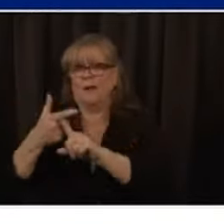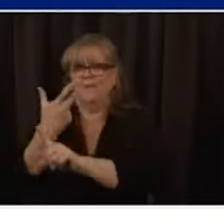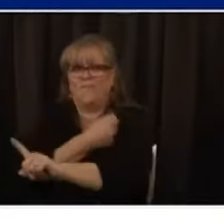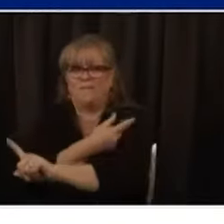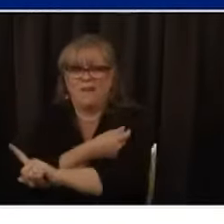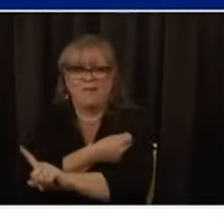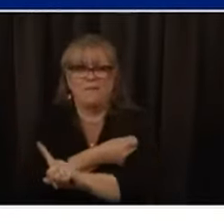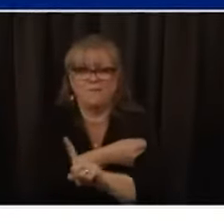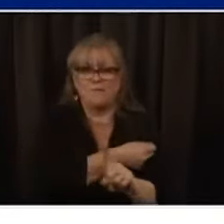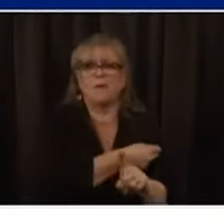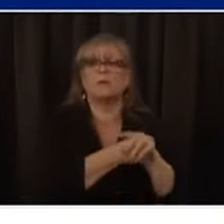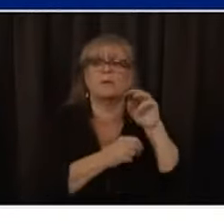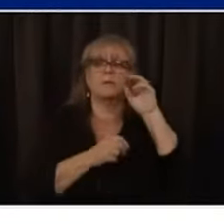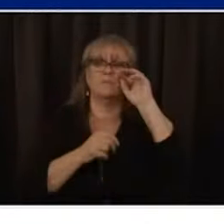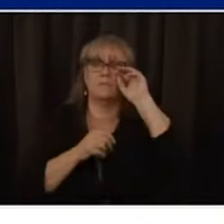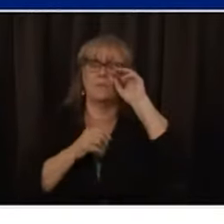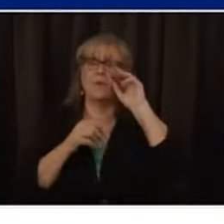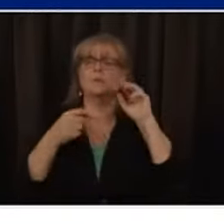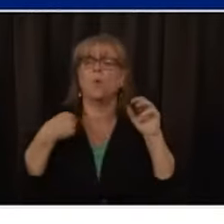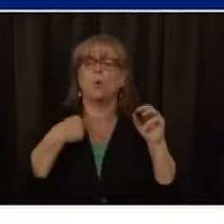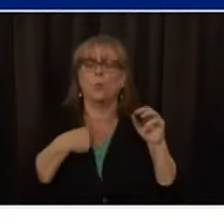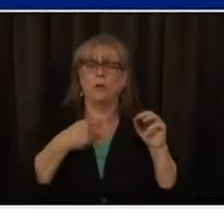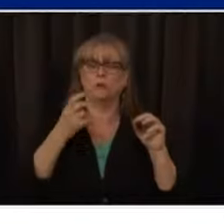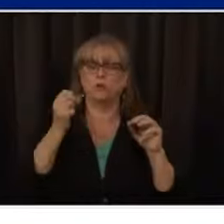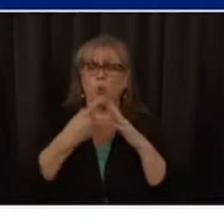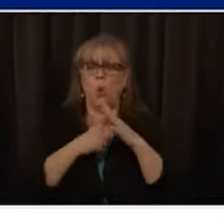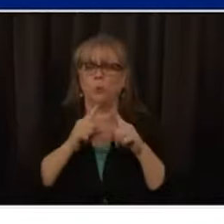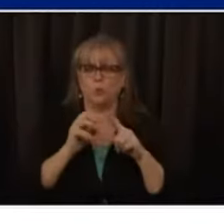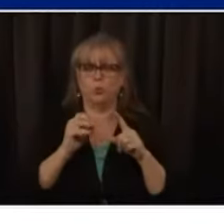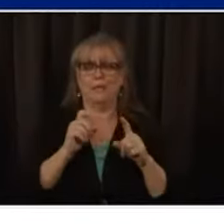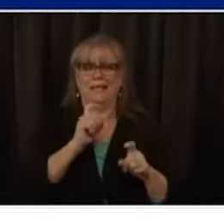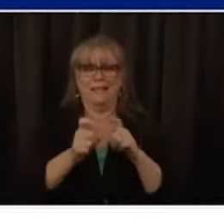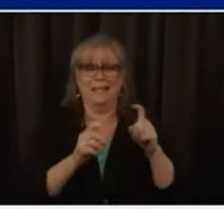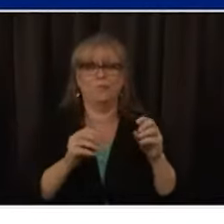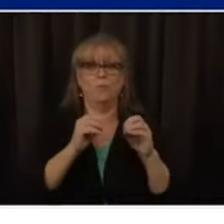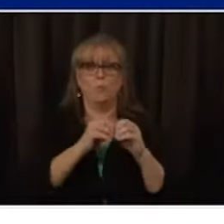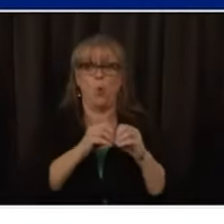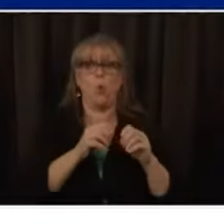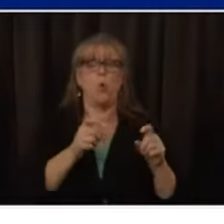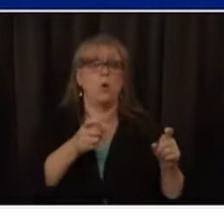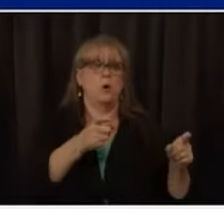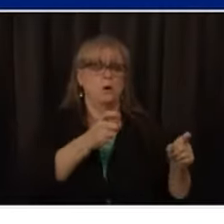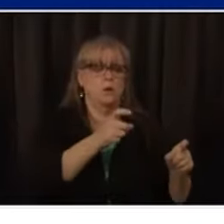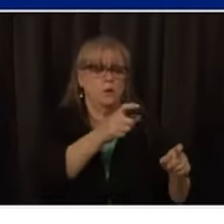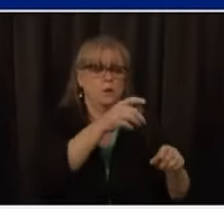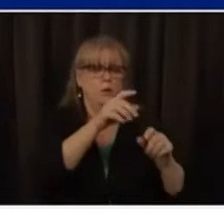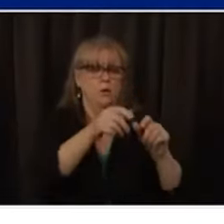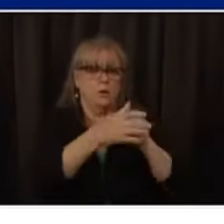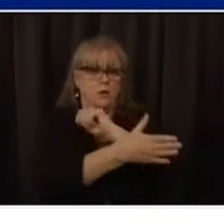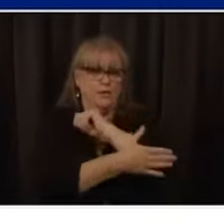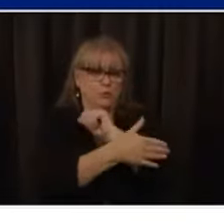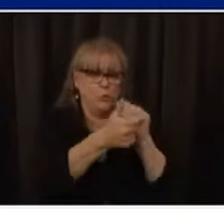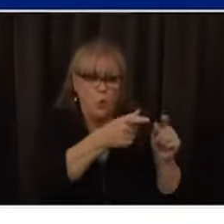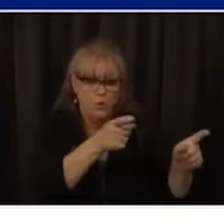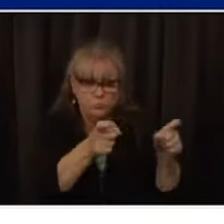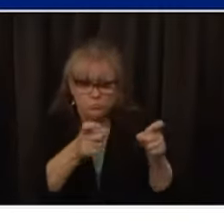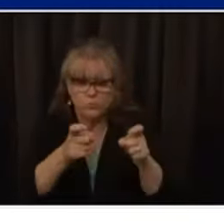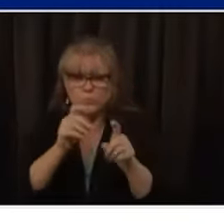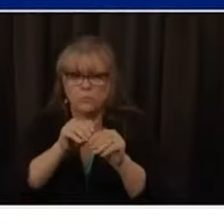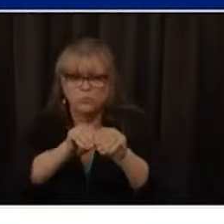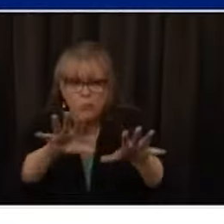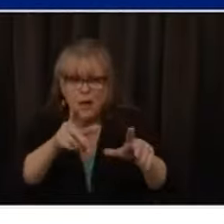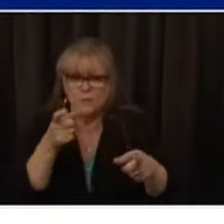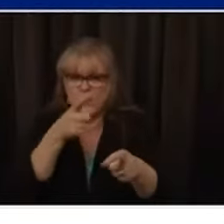start devolving disease transmission control to the local level. So on April 16th, the dial will evolve